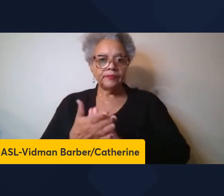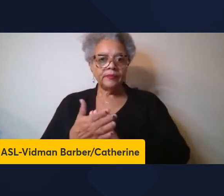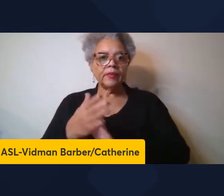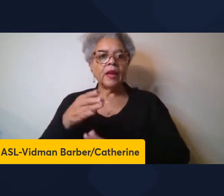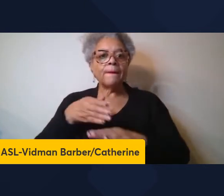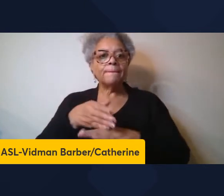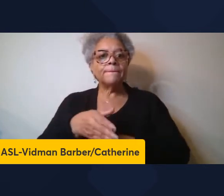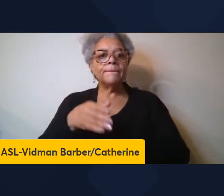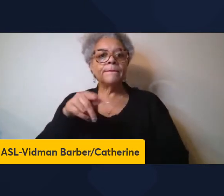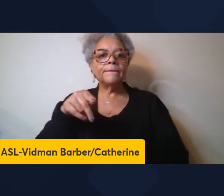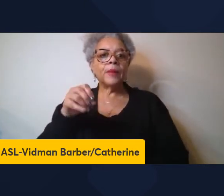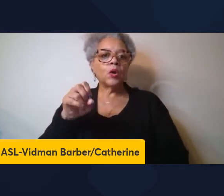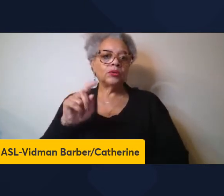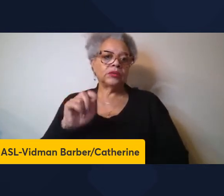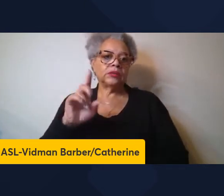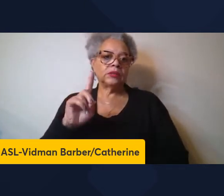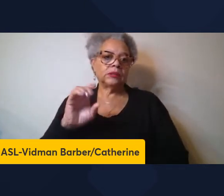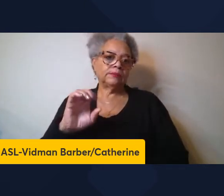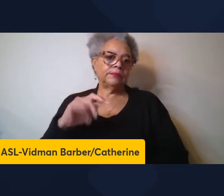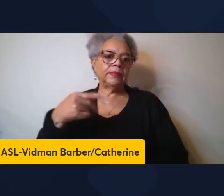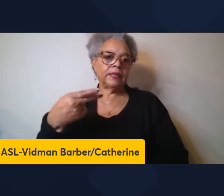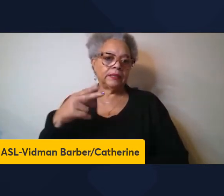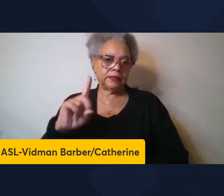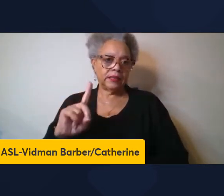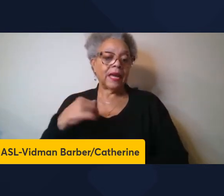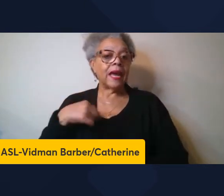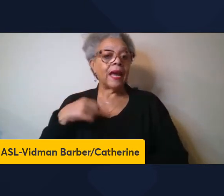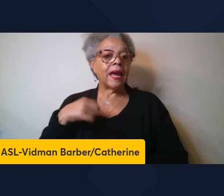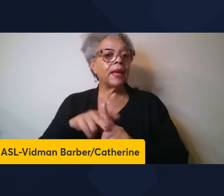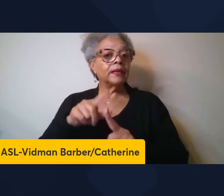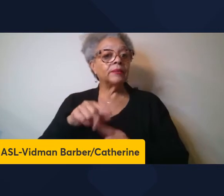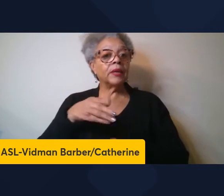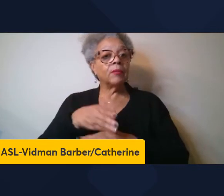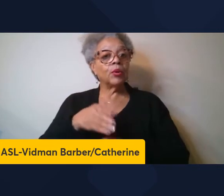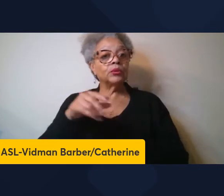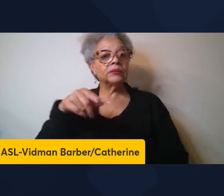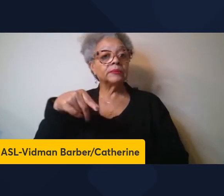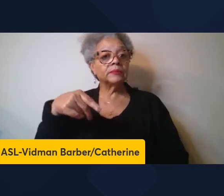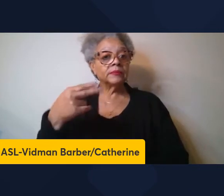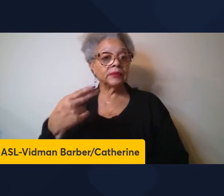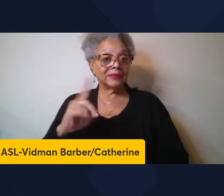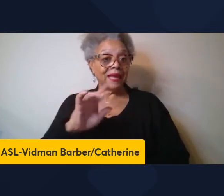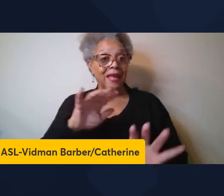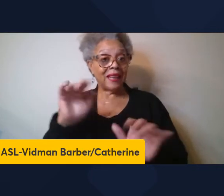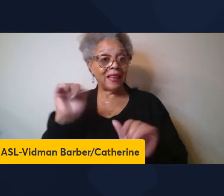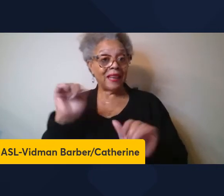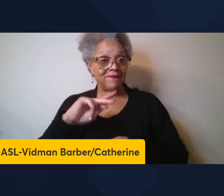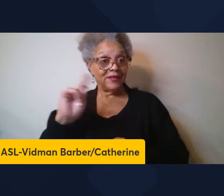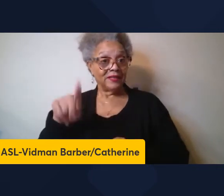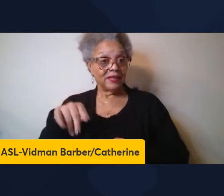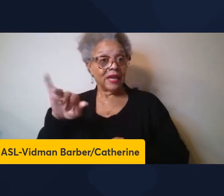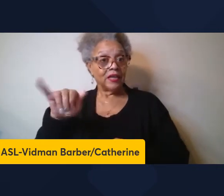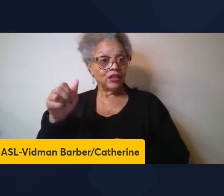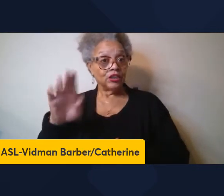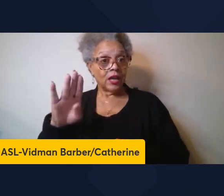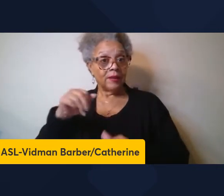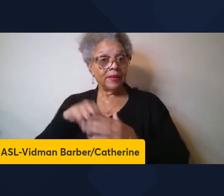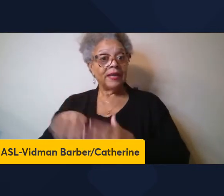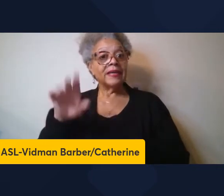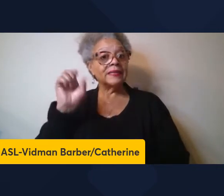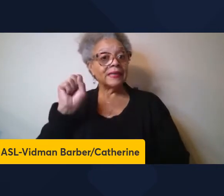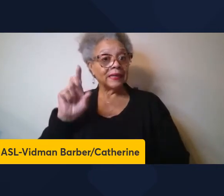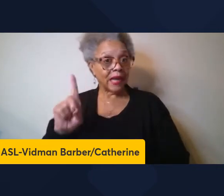And so I applied to be a postdoc. So I left from Philadelphia and I got a job in San Diego,